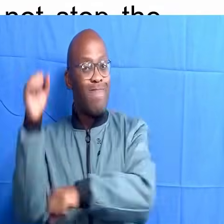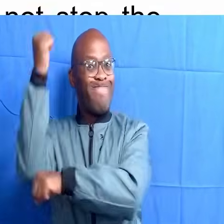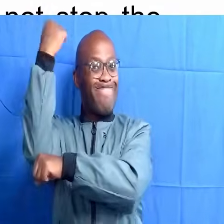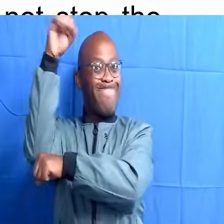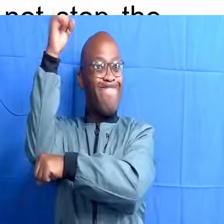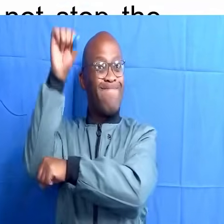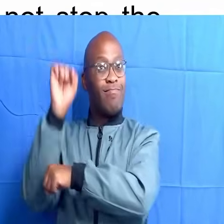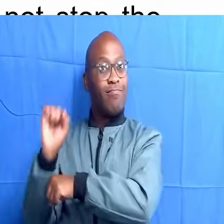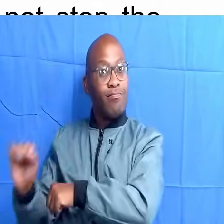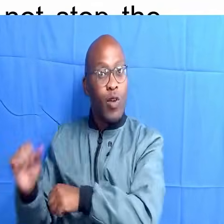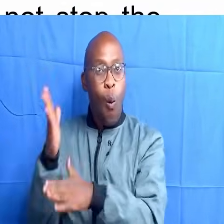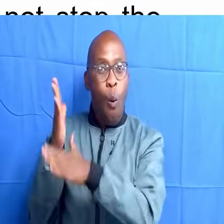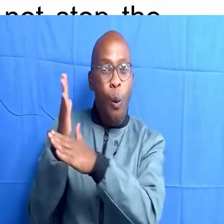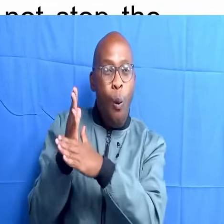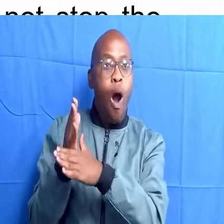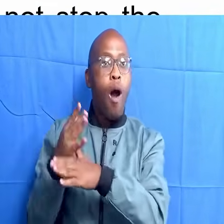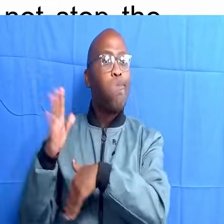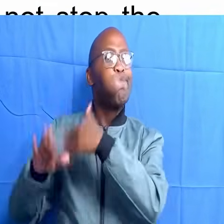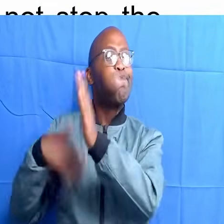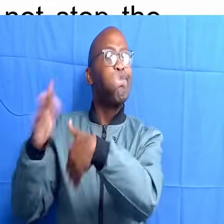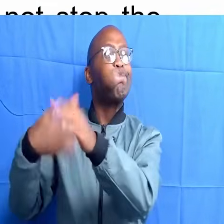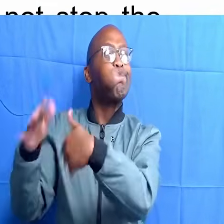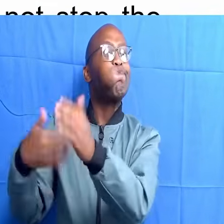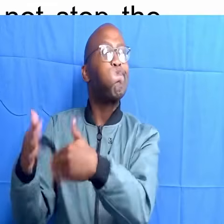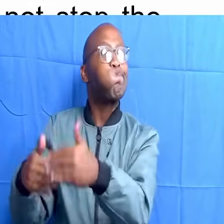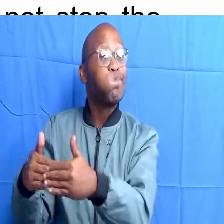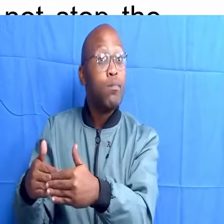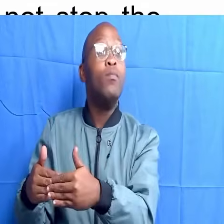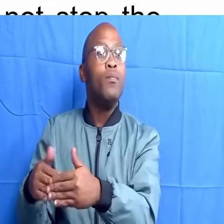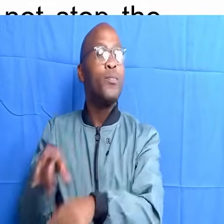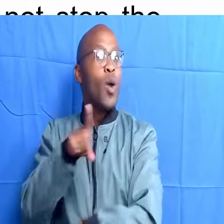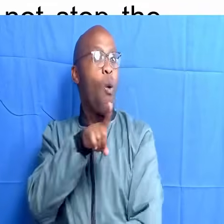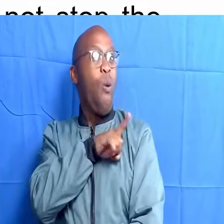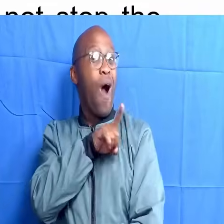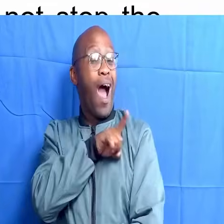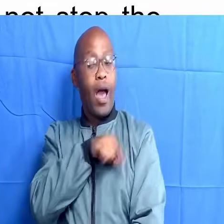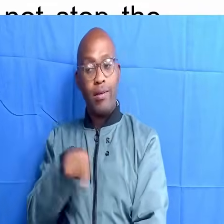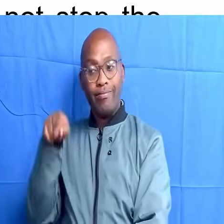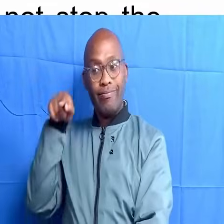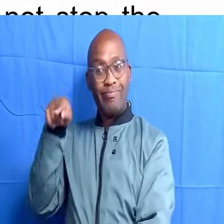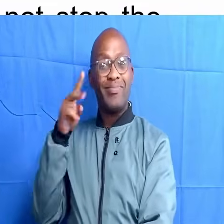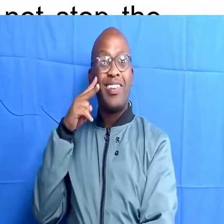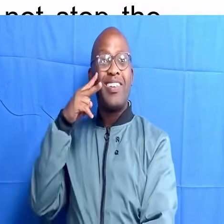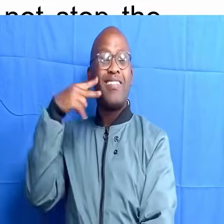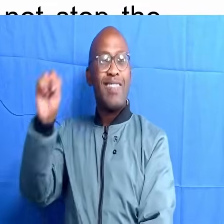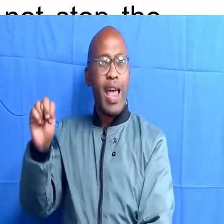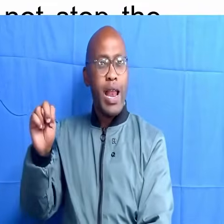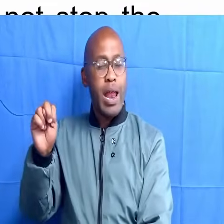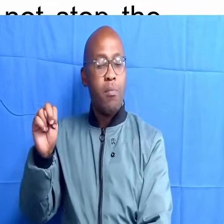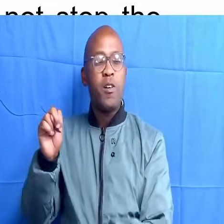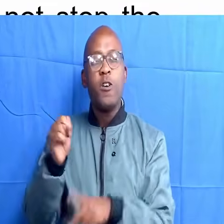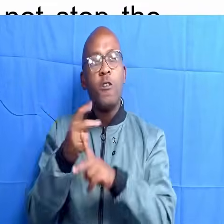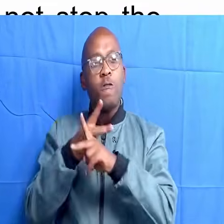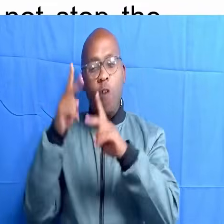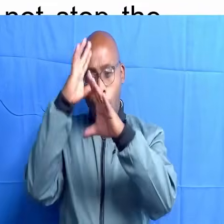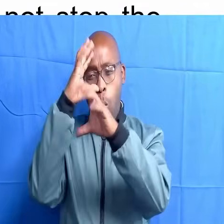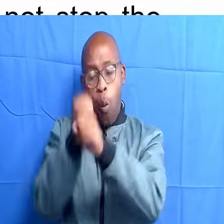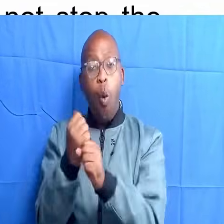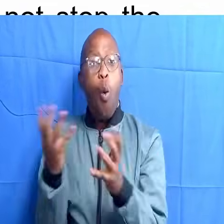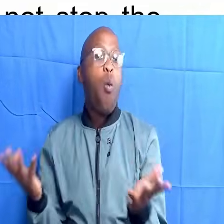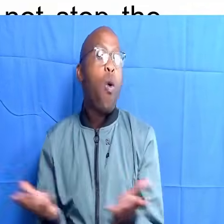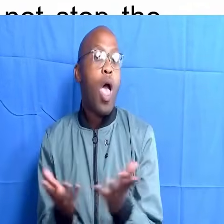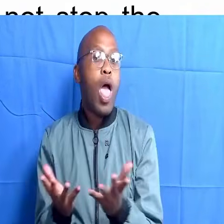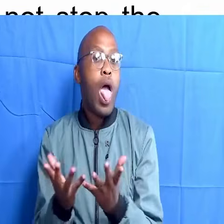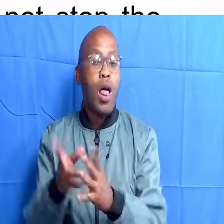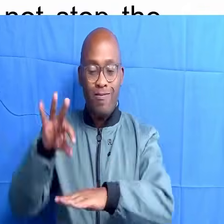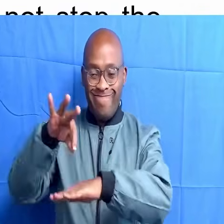failed because Vietnam was an agricultural country which was exporting rice. This operation